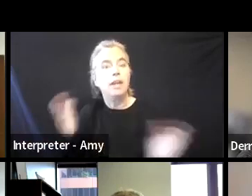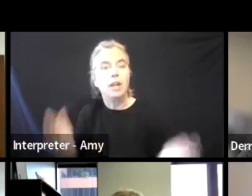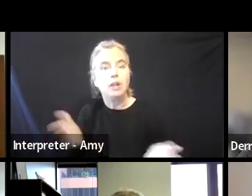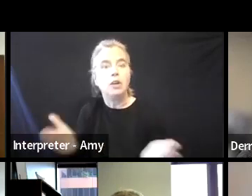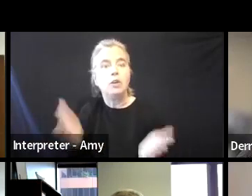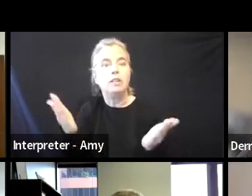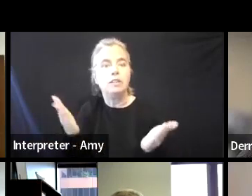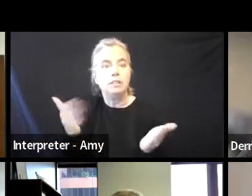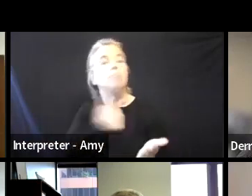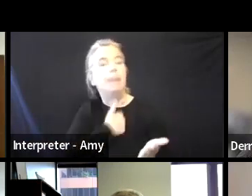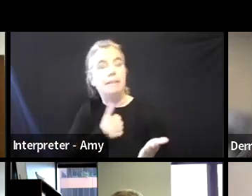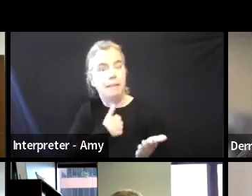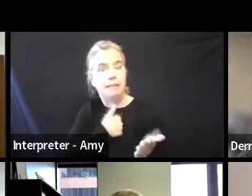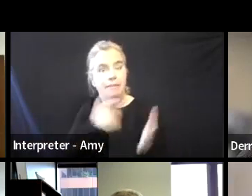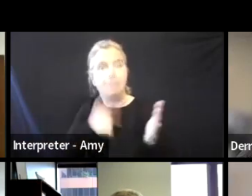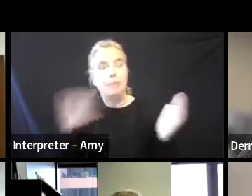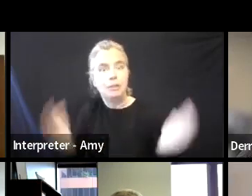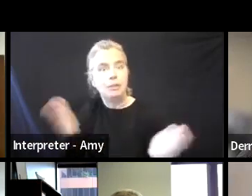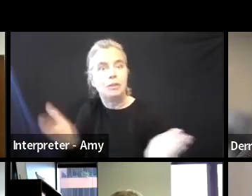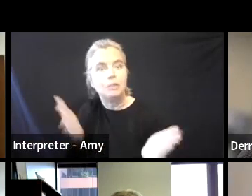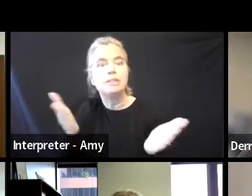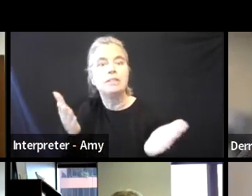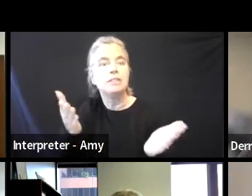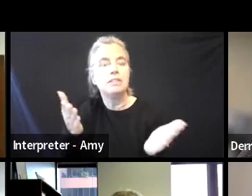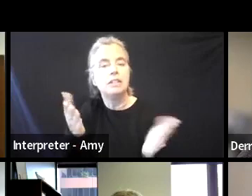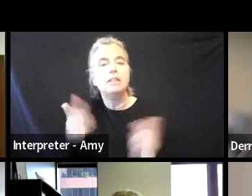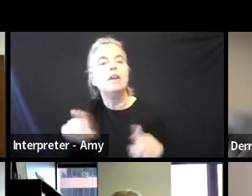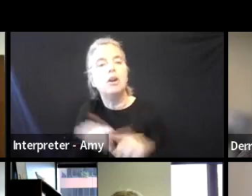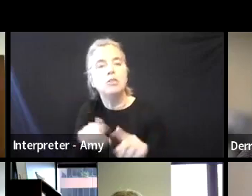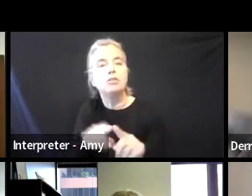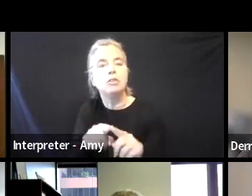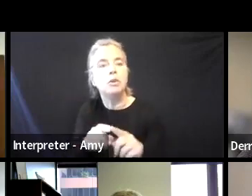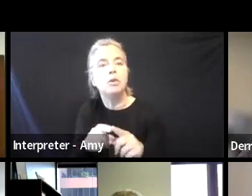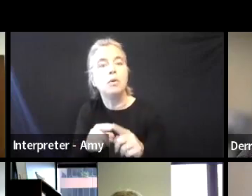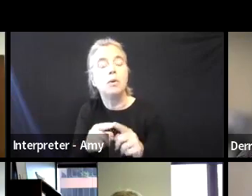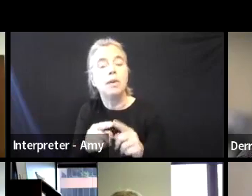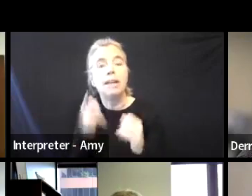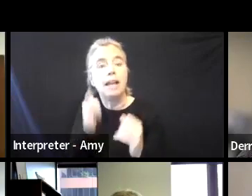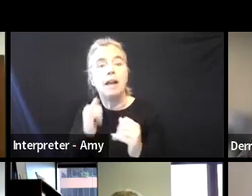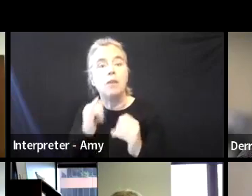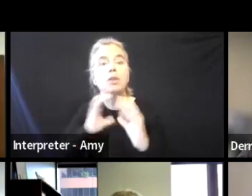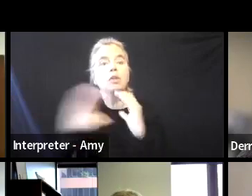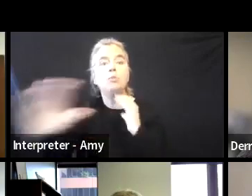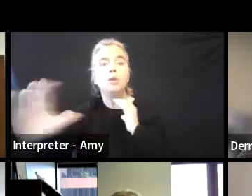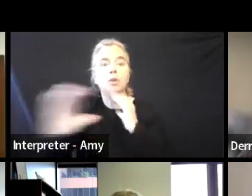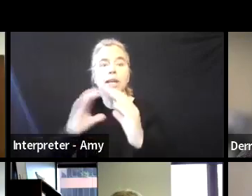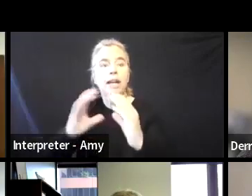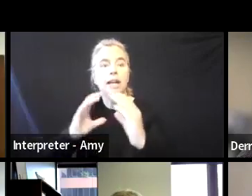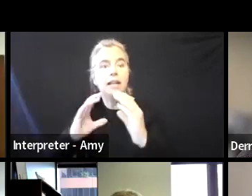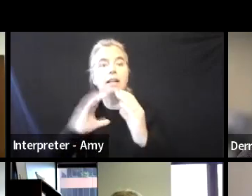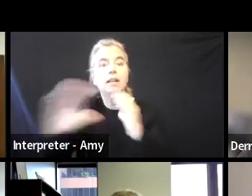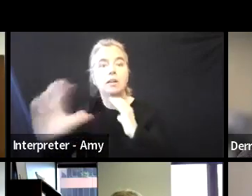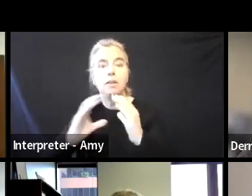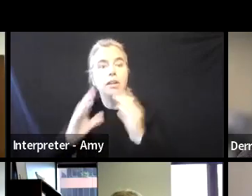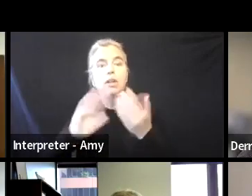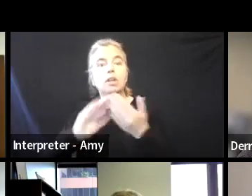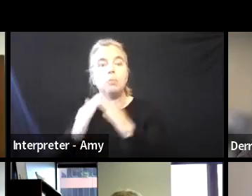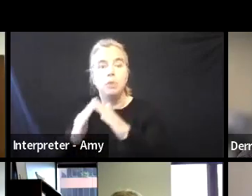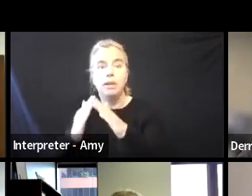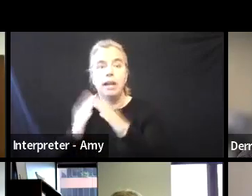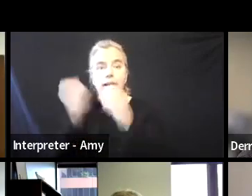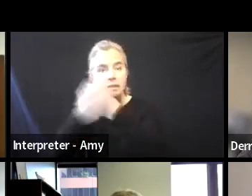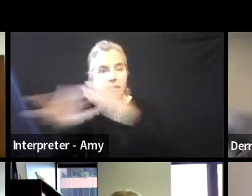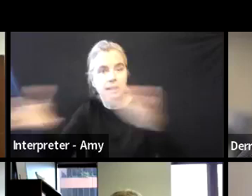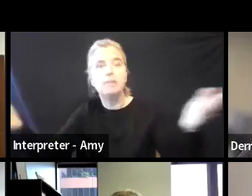personally. And then the next step is to communicate that out to the company, because, or to the community, I should say,